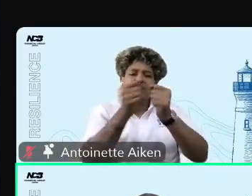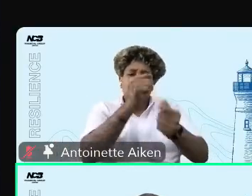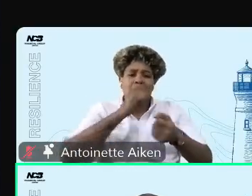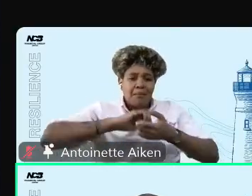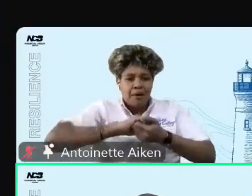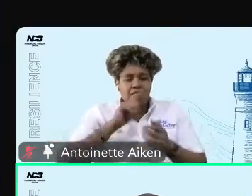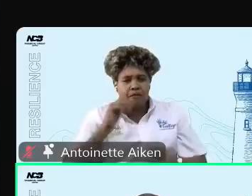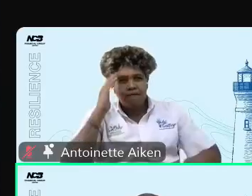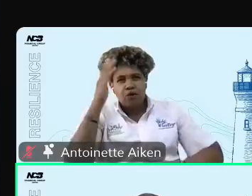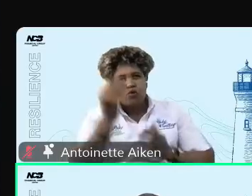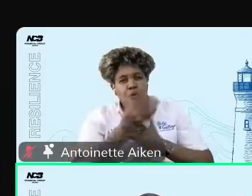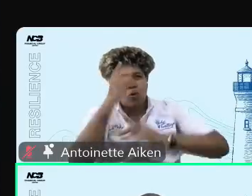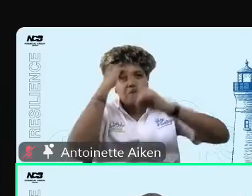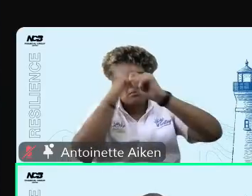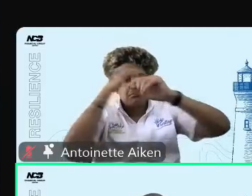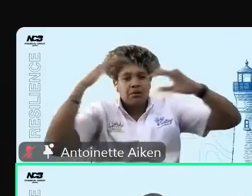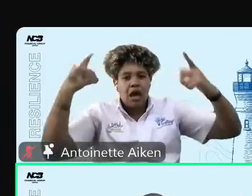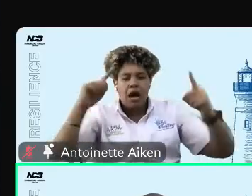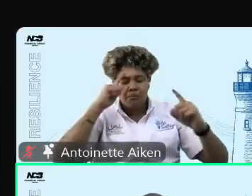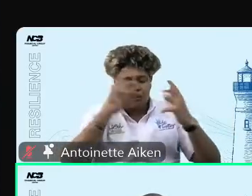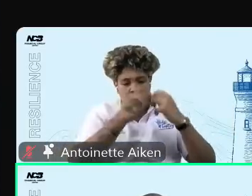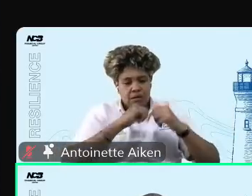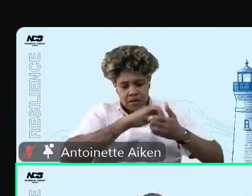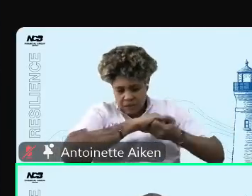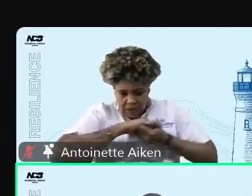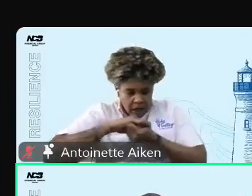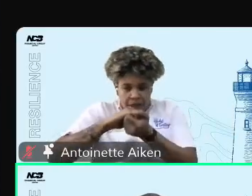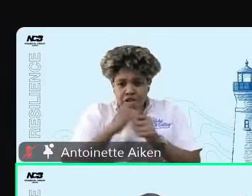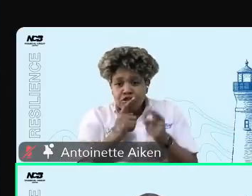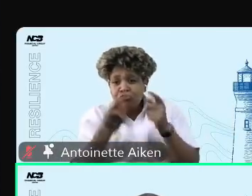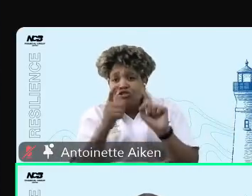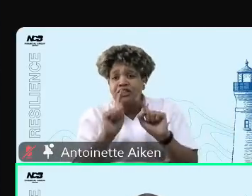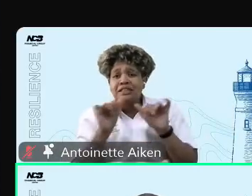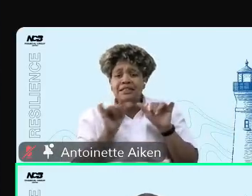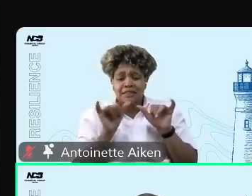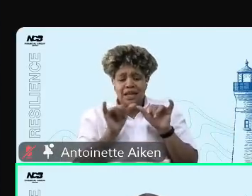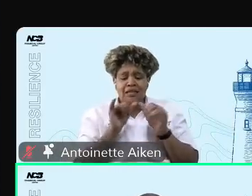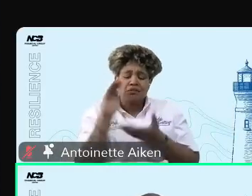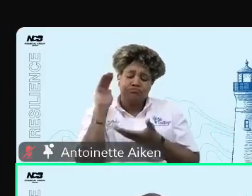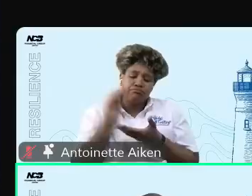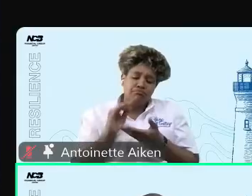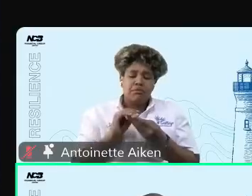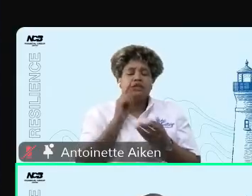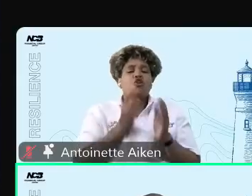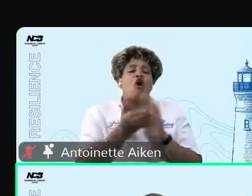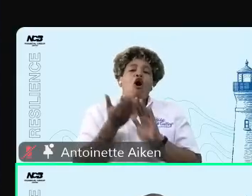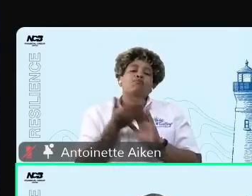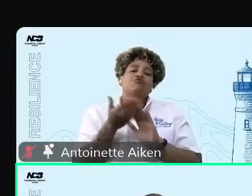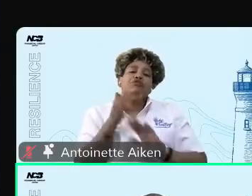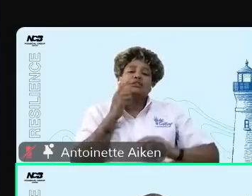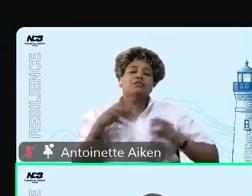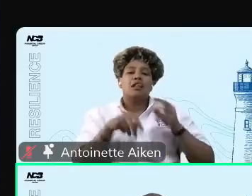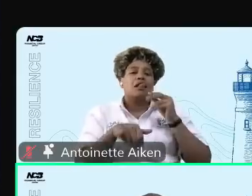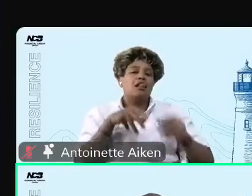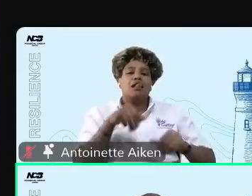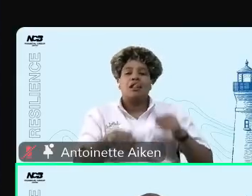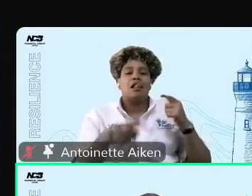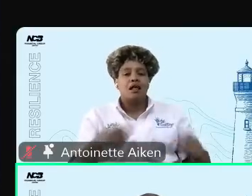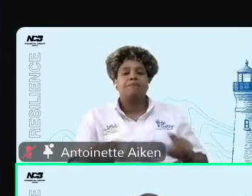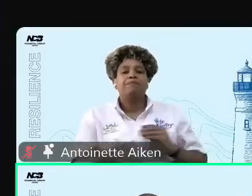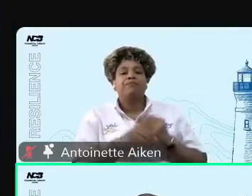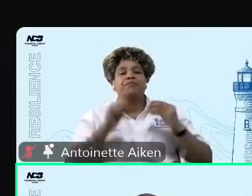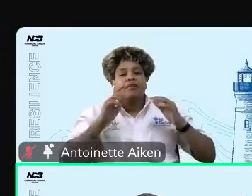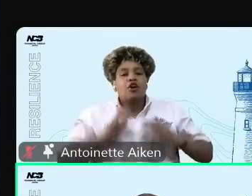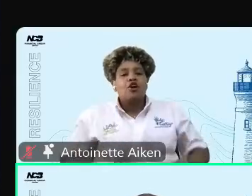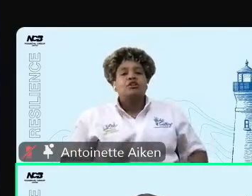future growth. The synergies have resulted in sizable reduction in operating expenses. The